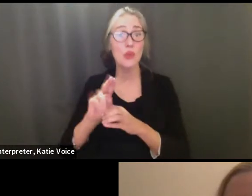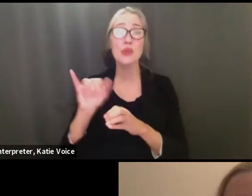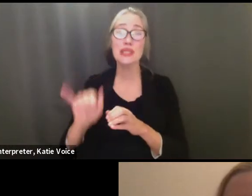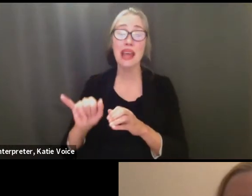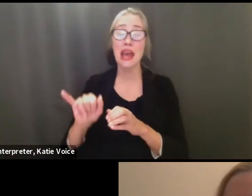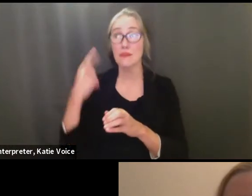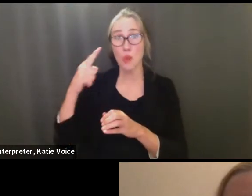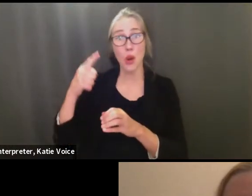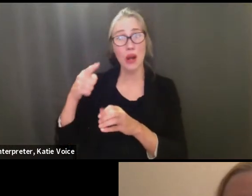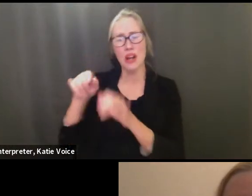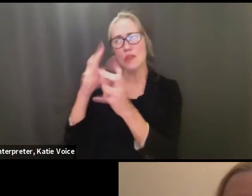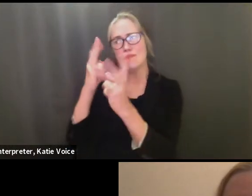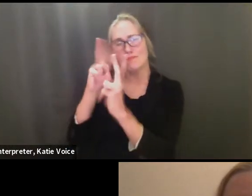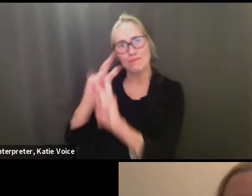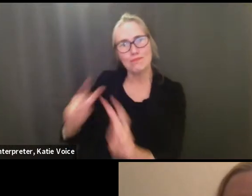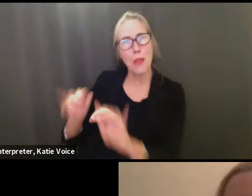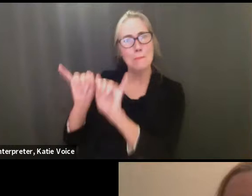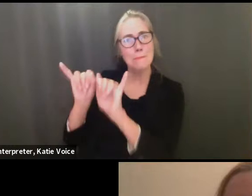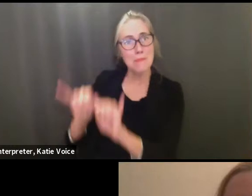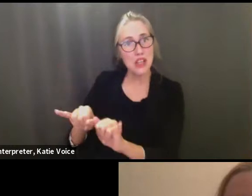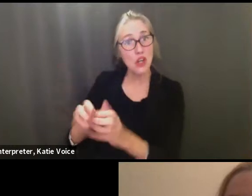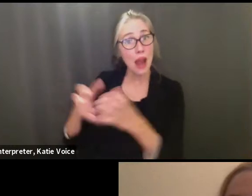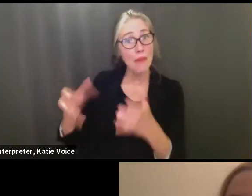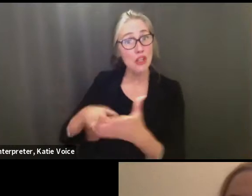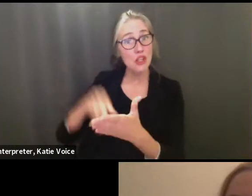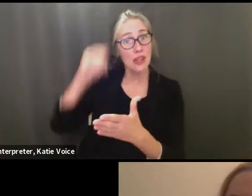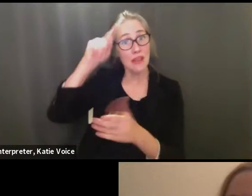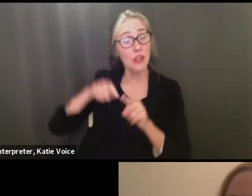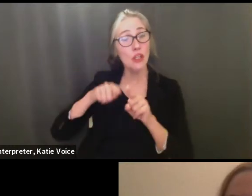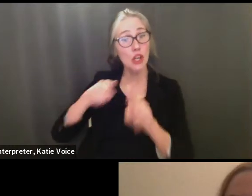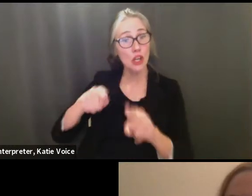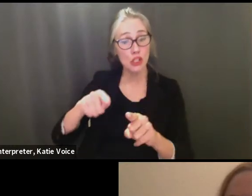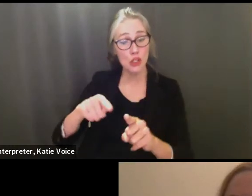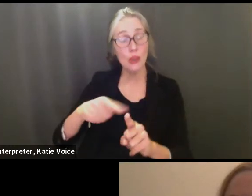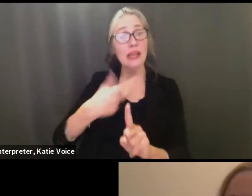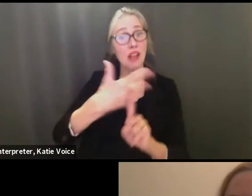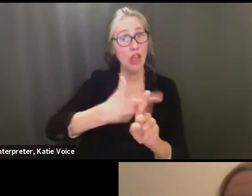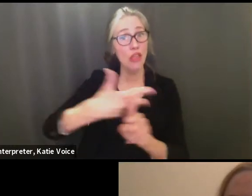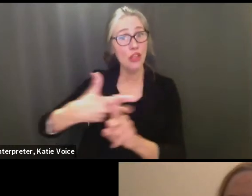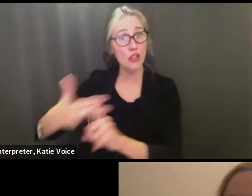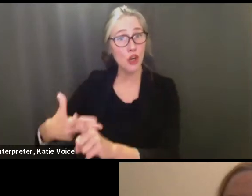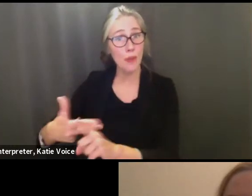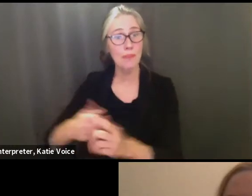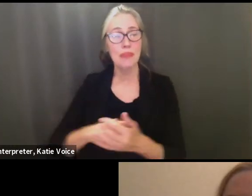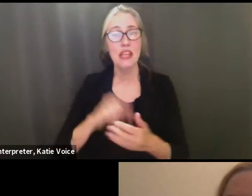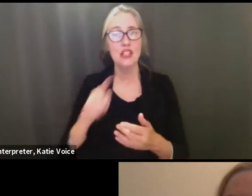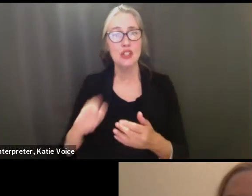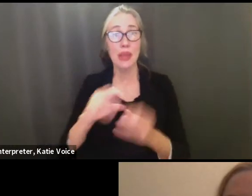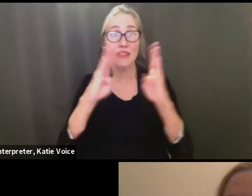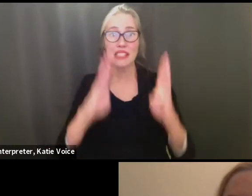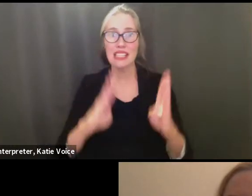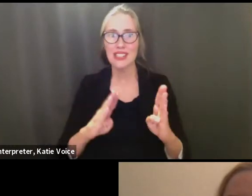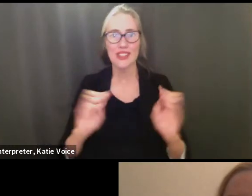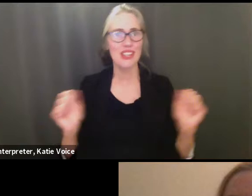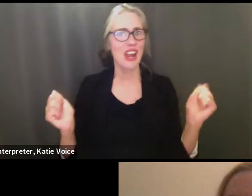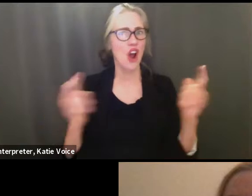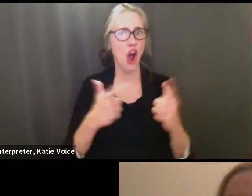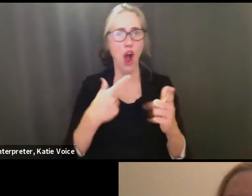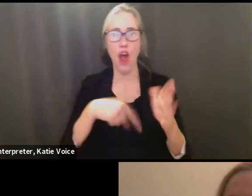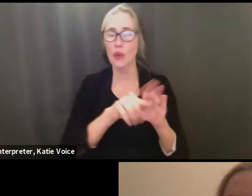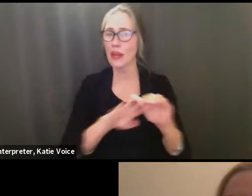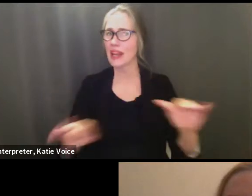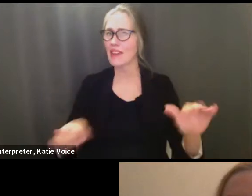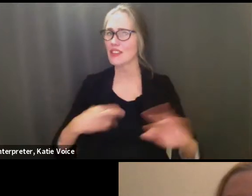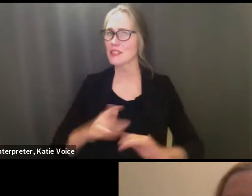students' learning over the course of a term. We have teachers identified at every grade level who are ready for the results of